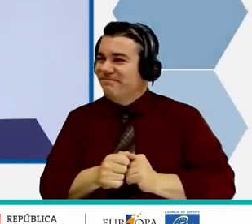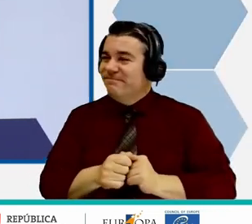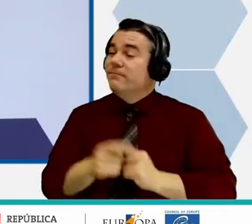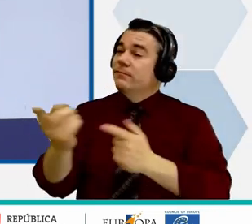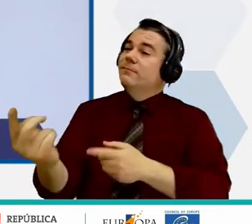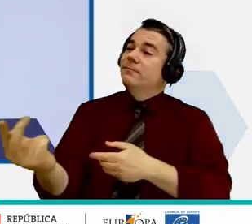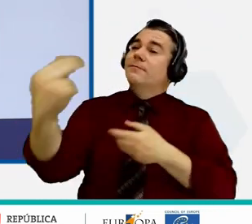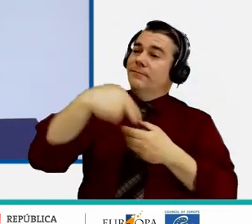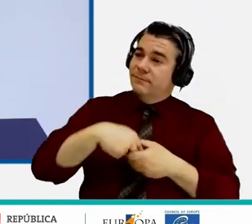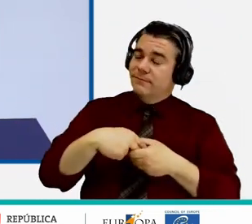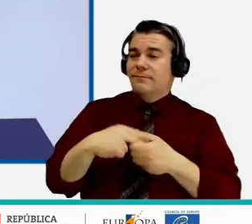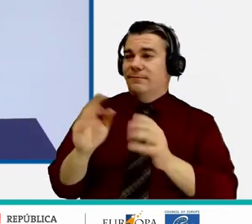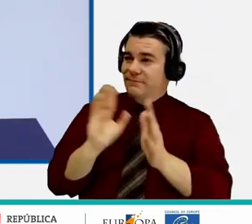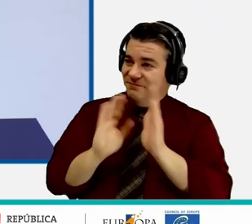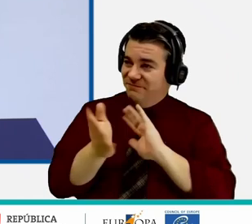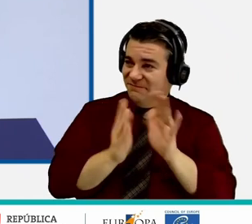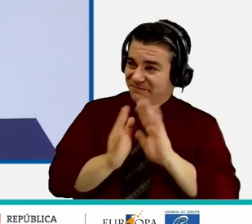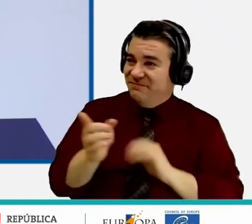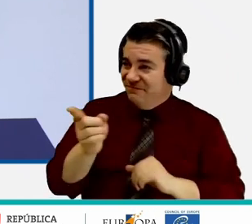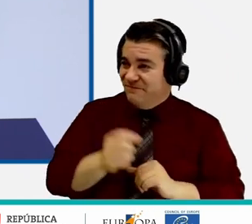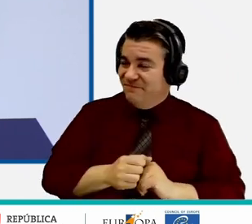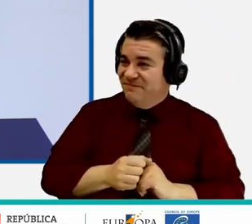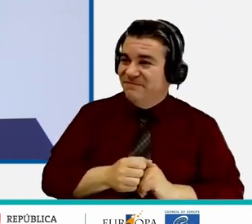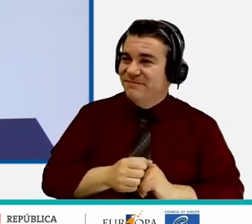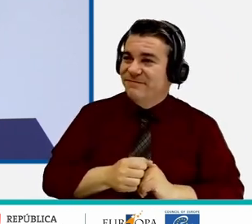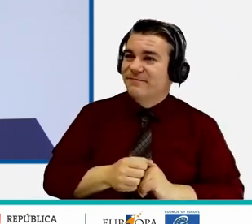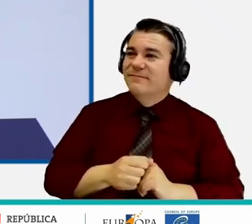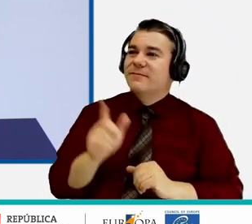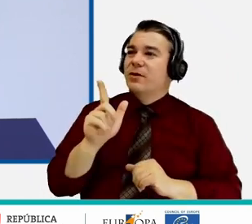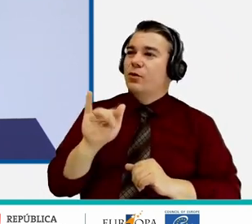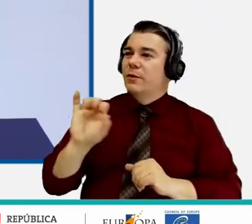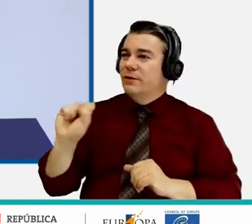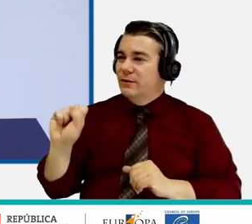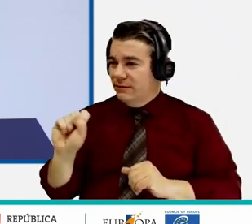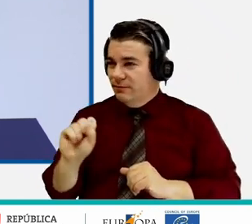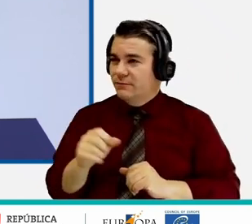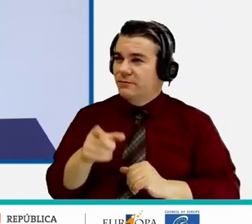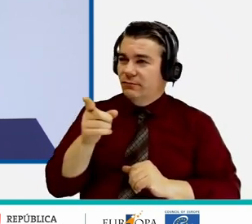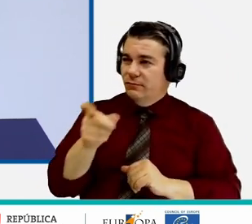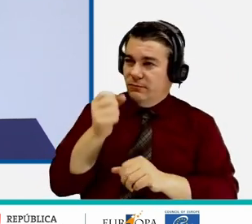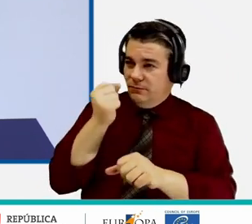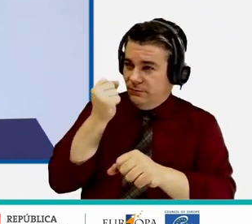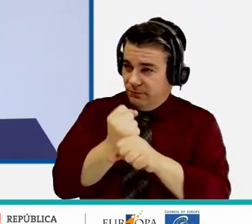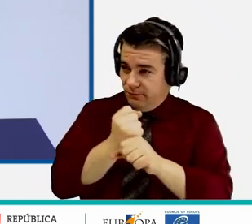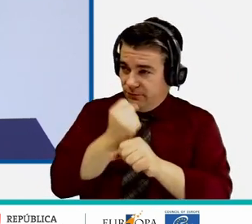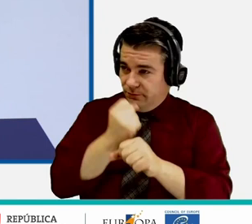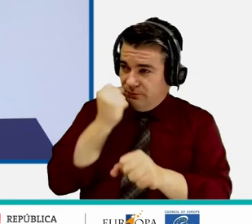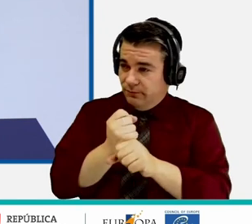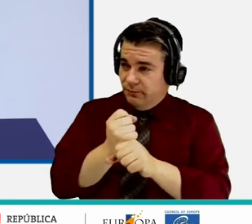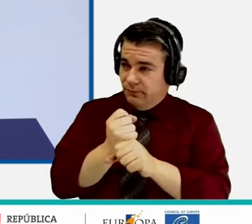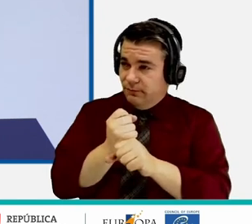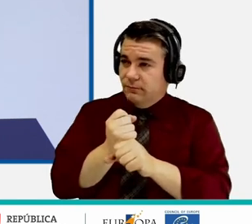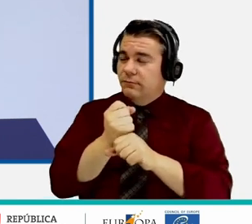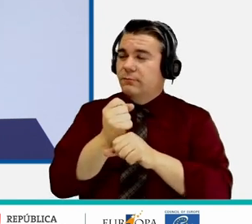join us in this discussion. And Luis, we know that you work closely with the National